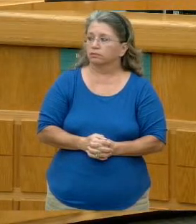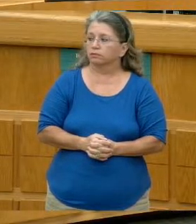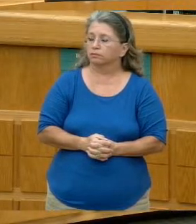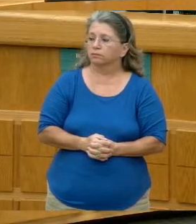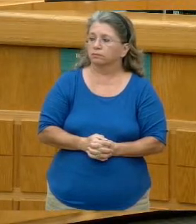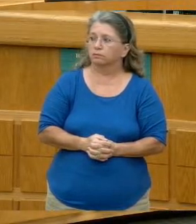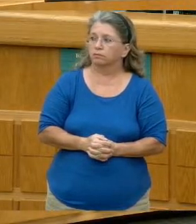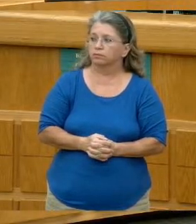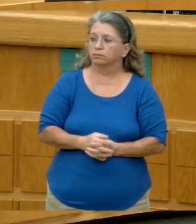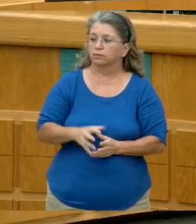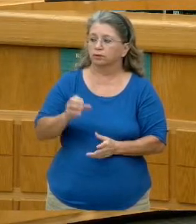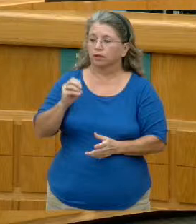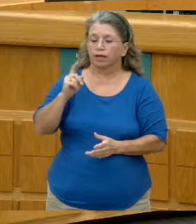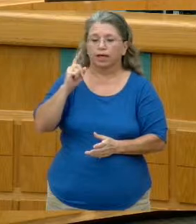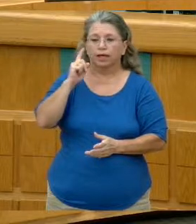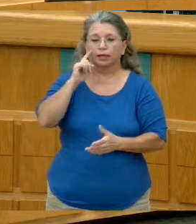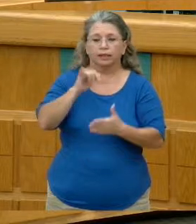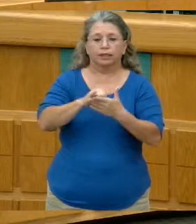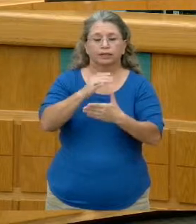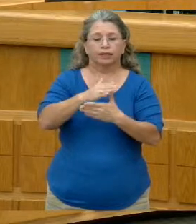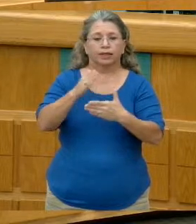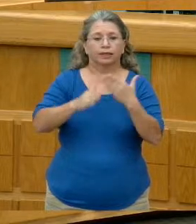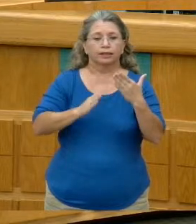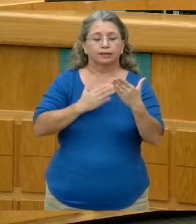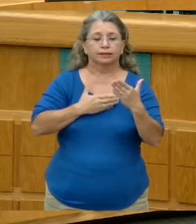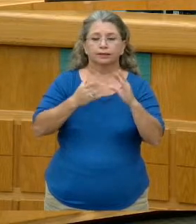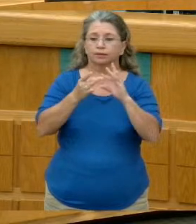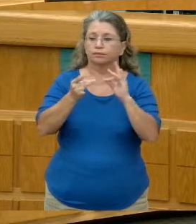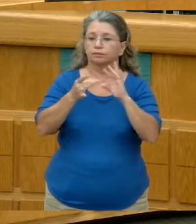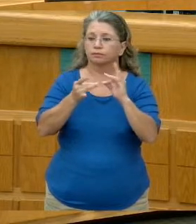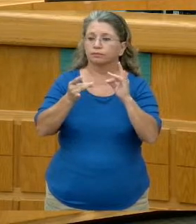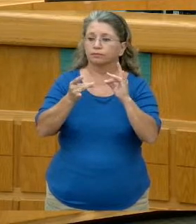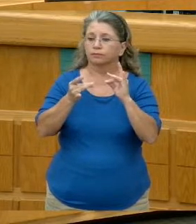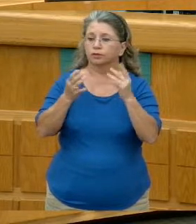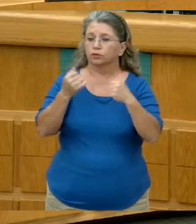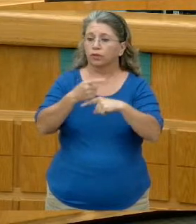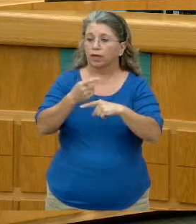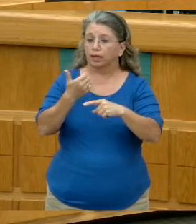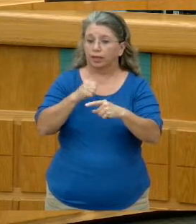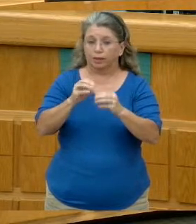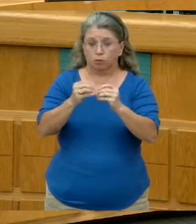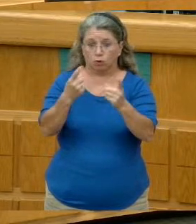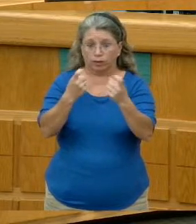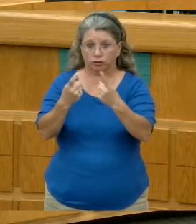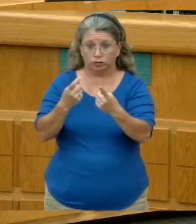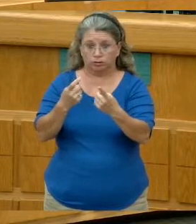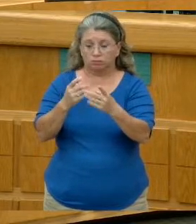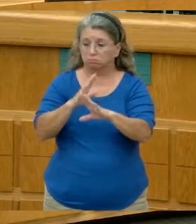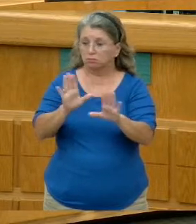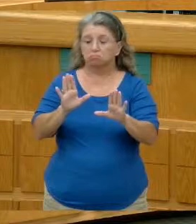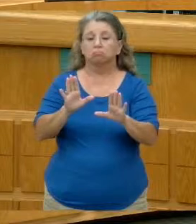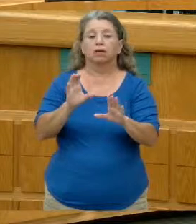Okay, I think that concludes our briefing for today, right? Any other questions in the media? No? Okay,